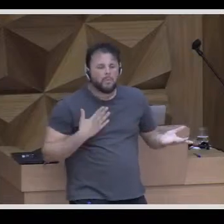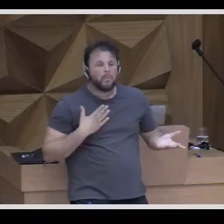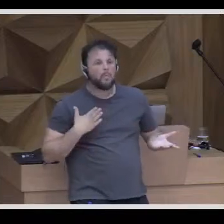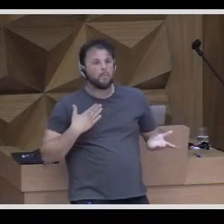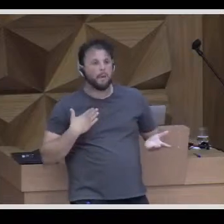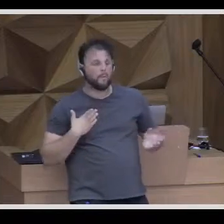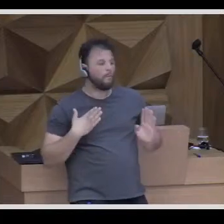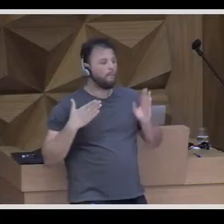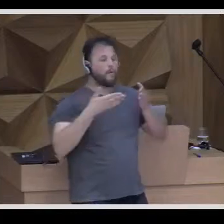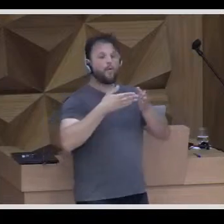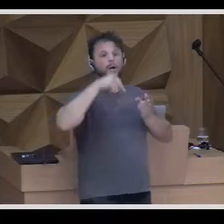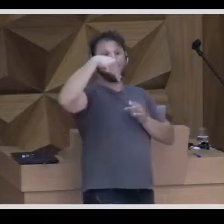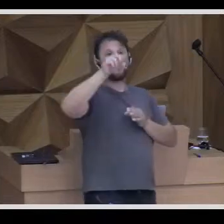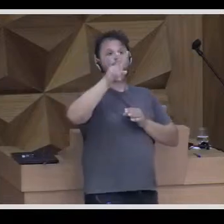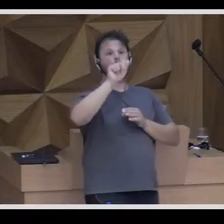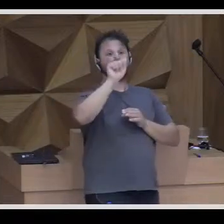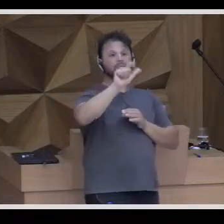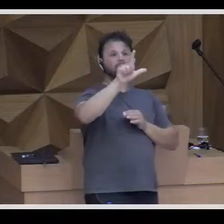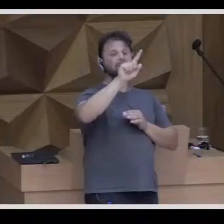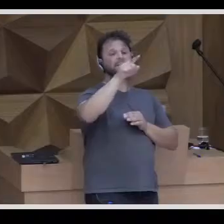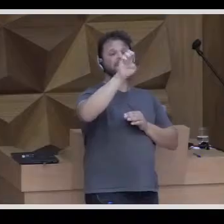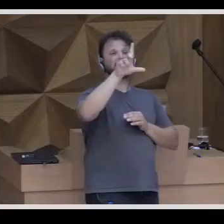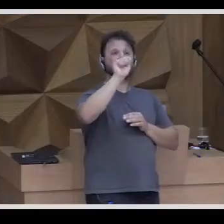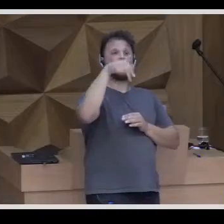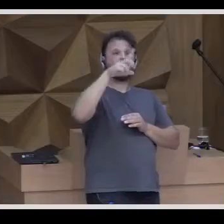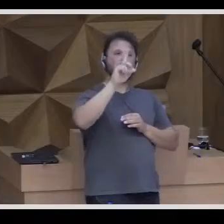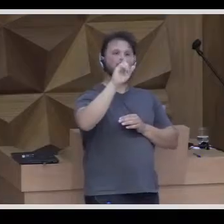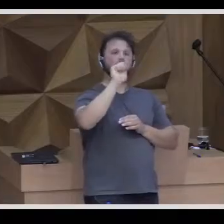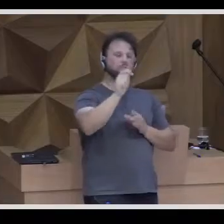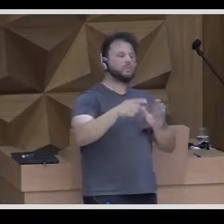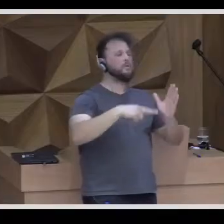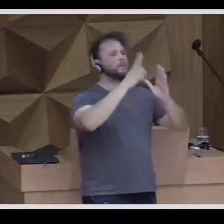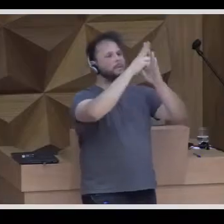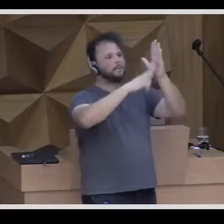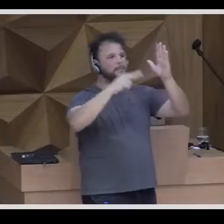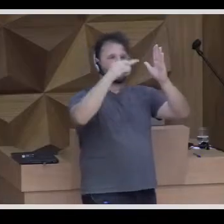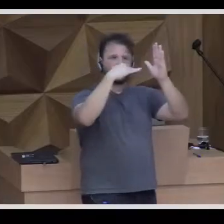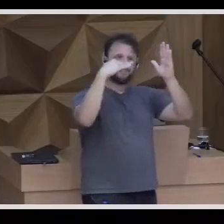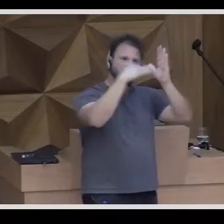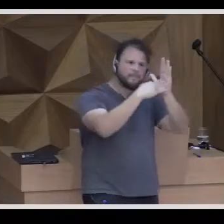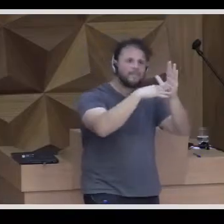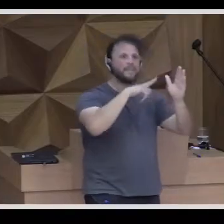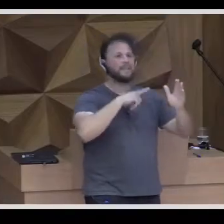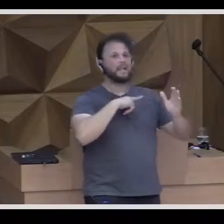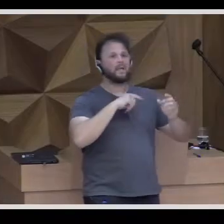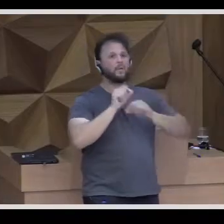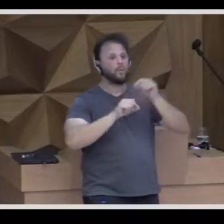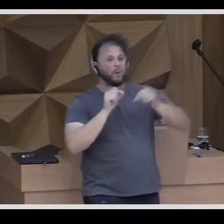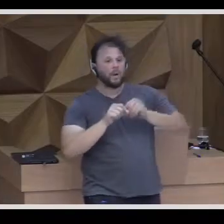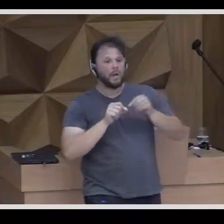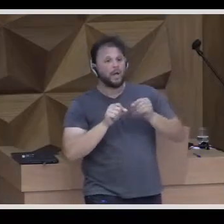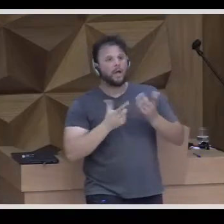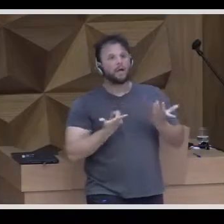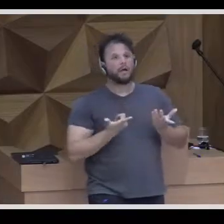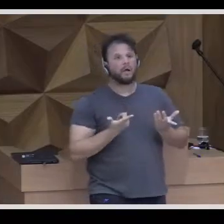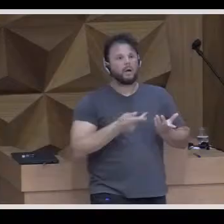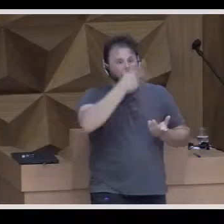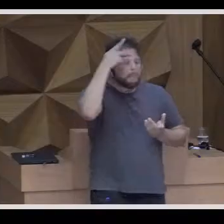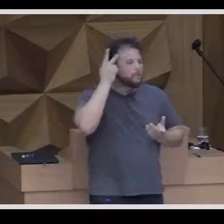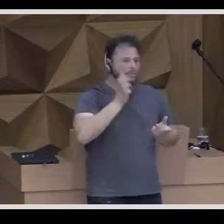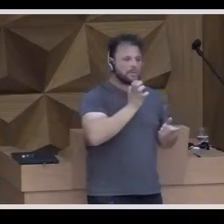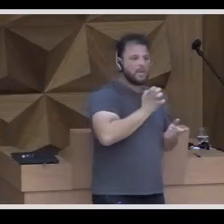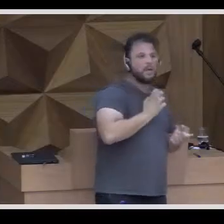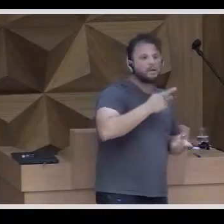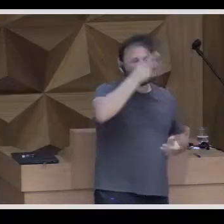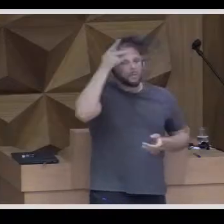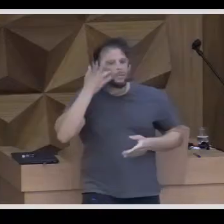very clear divide in kind of the model of how people can pay for or not pay for their care as they get older. And some people are